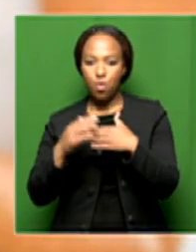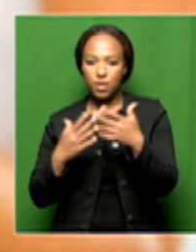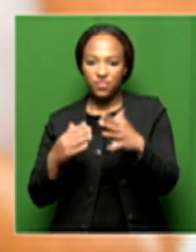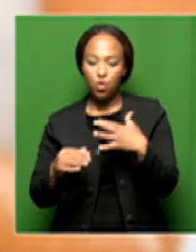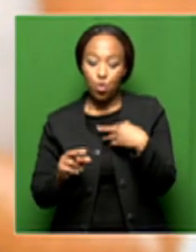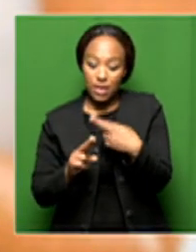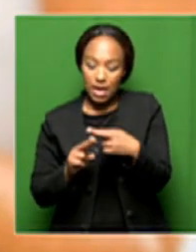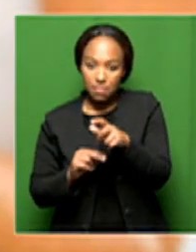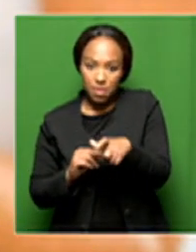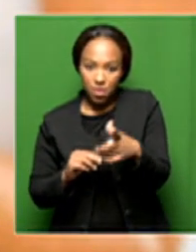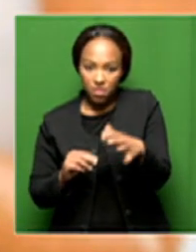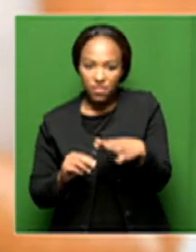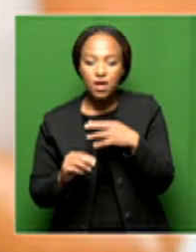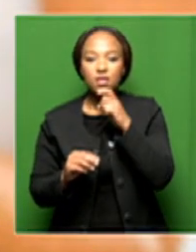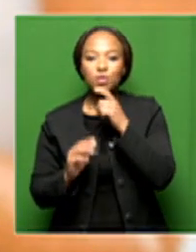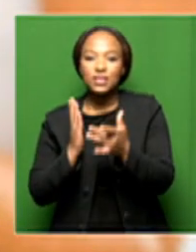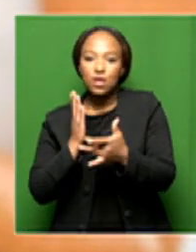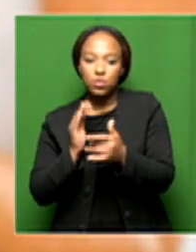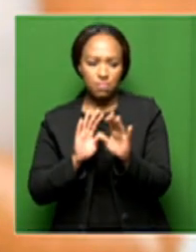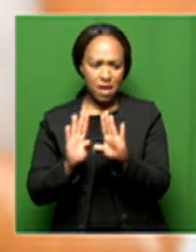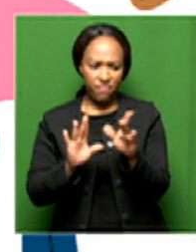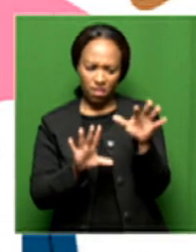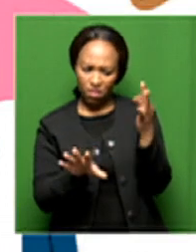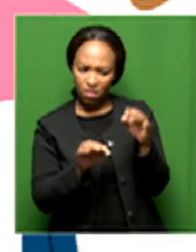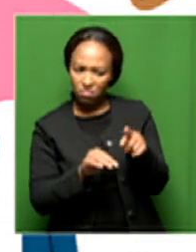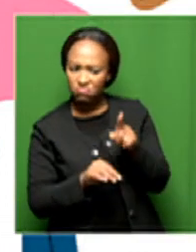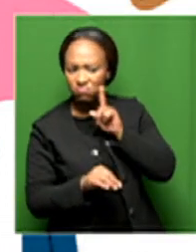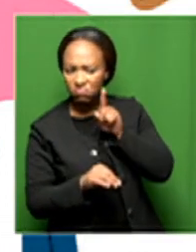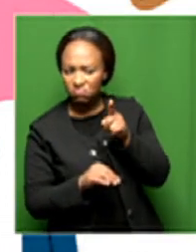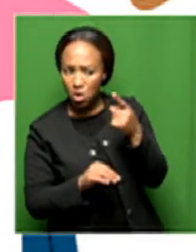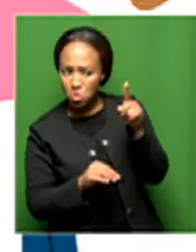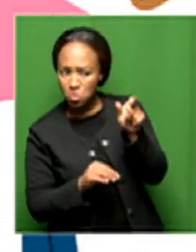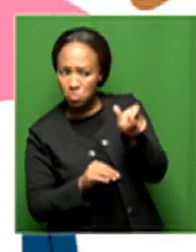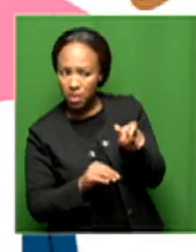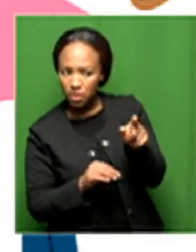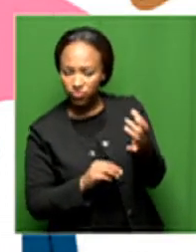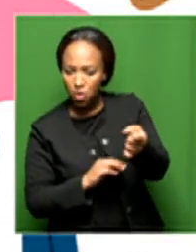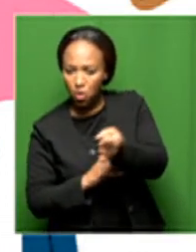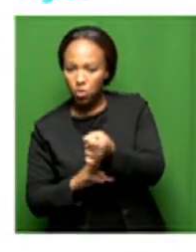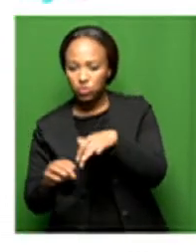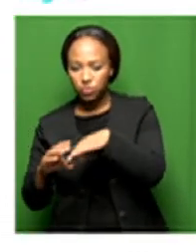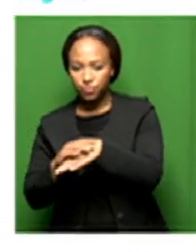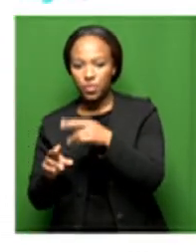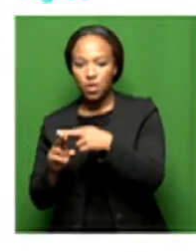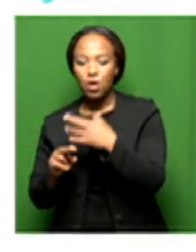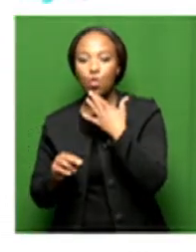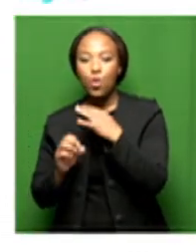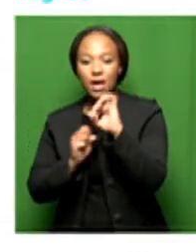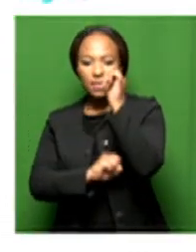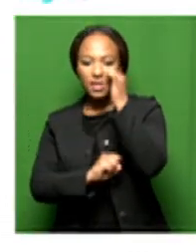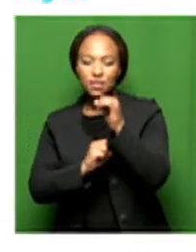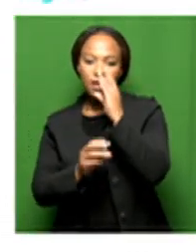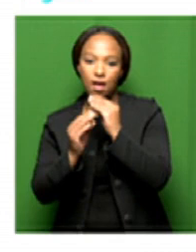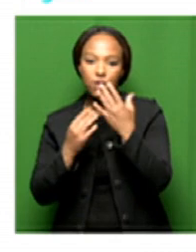alike uses technology and behavioral analysis to help determine if you are a good tenant. With the help of machine learning and